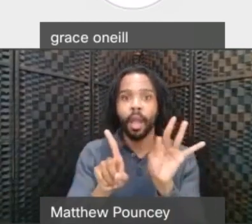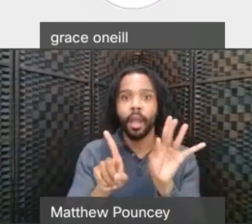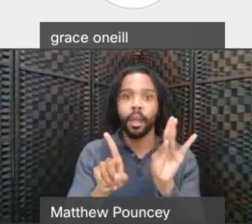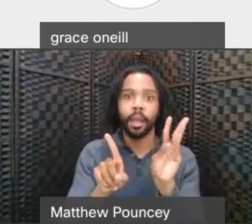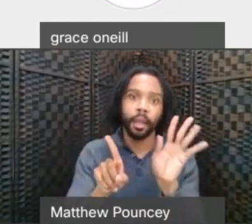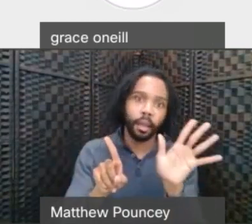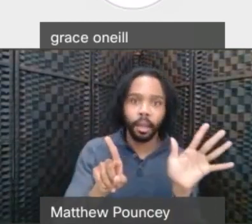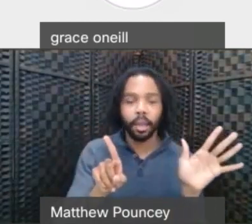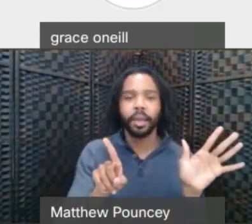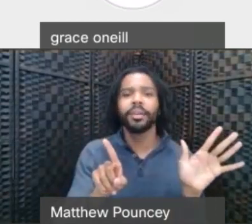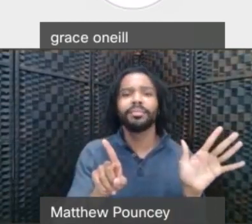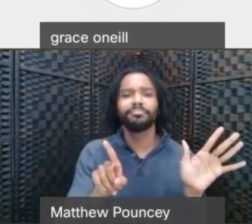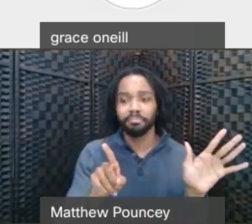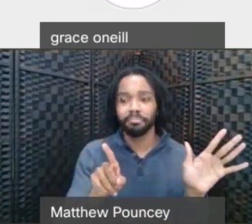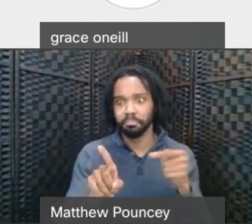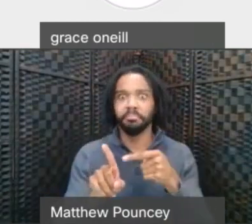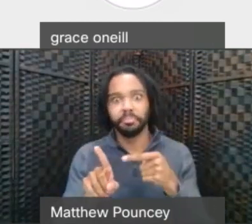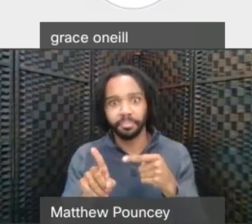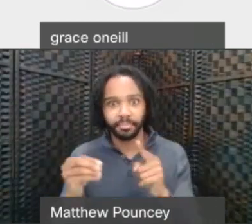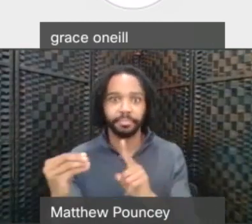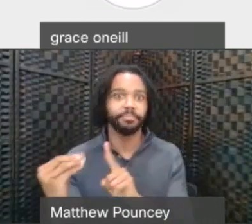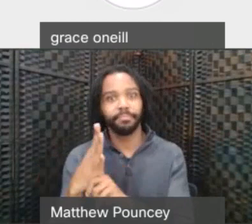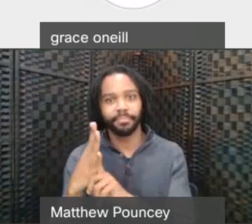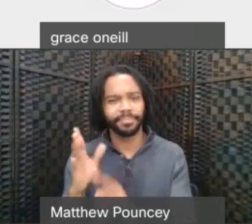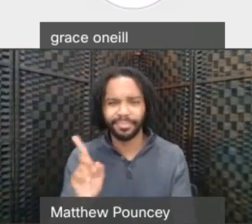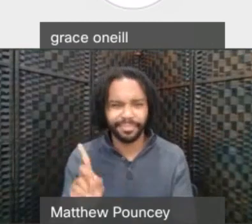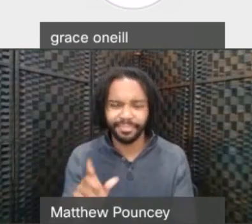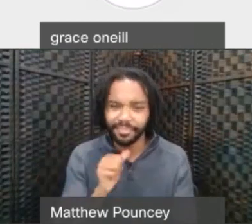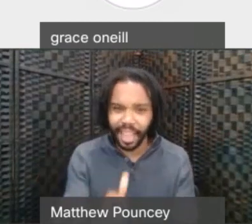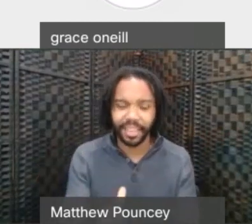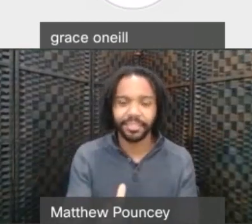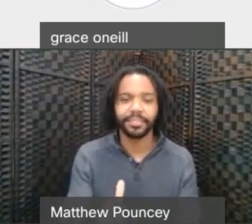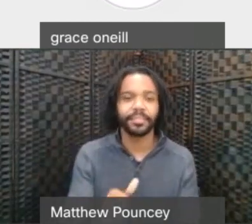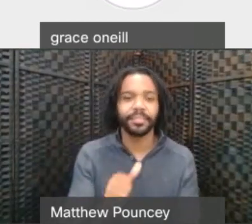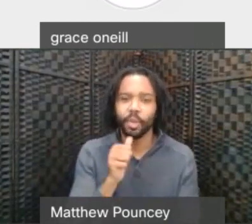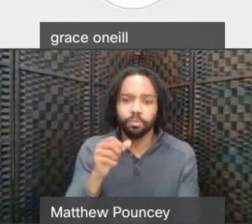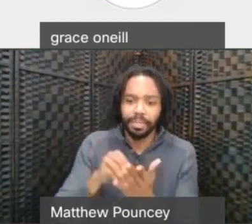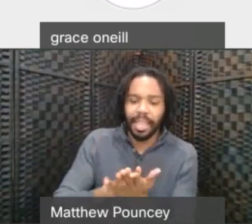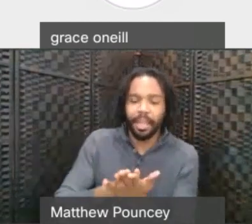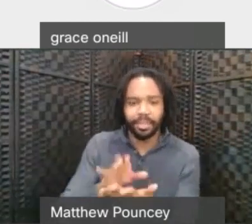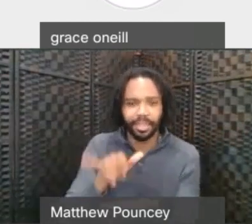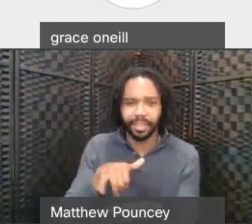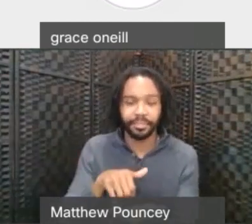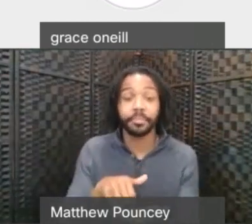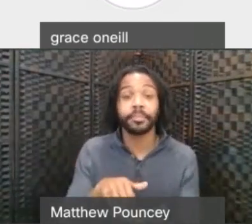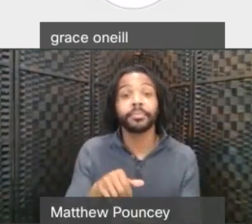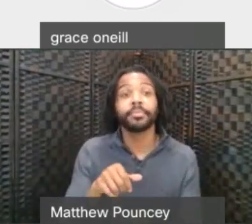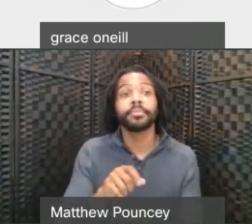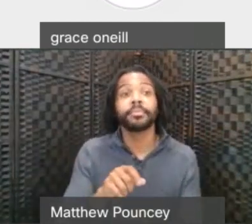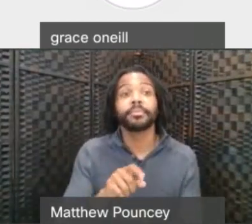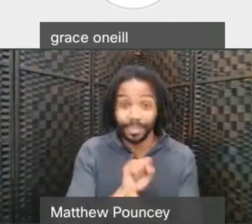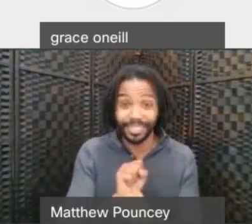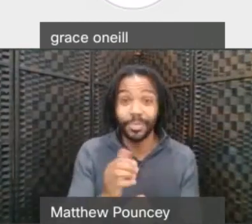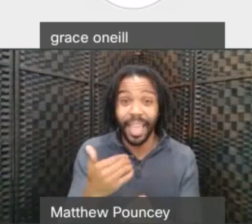then record as a person we support having had a contact. So what we have had quite literally